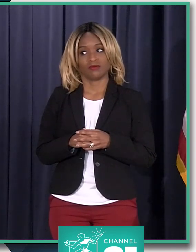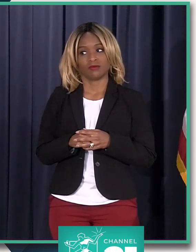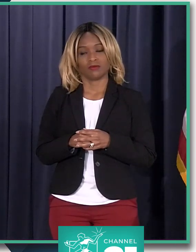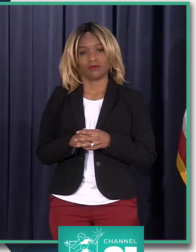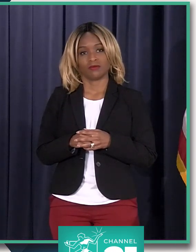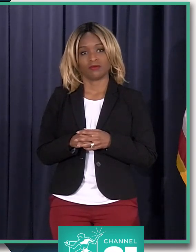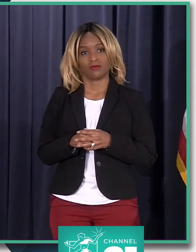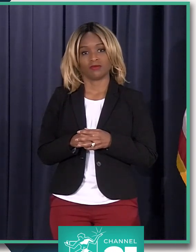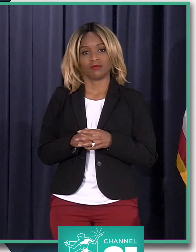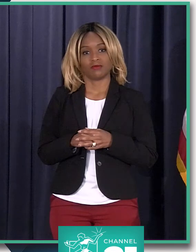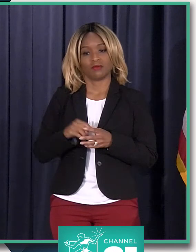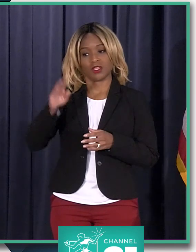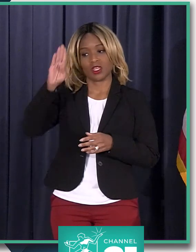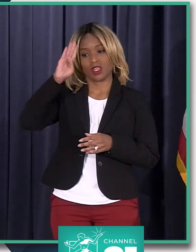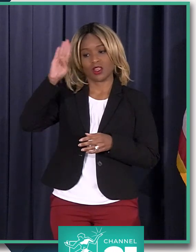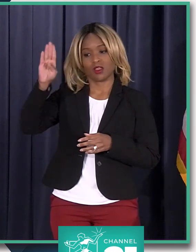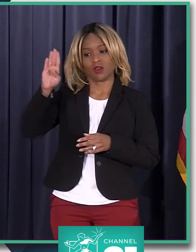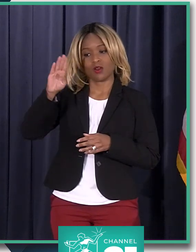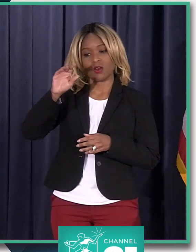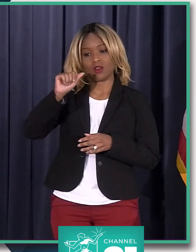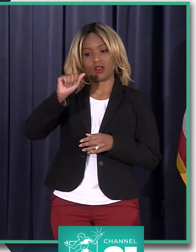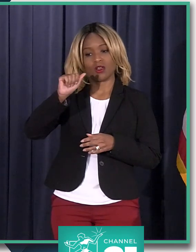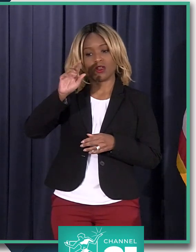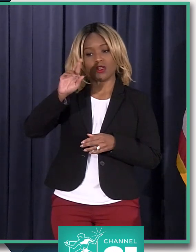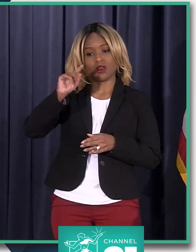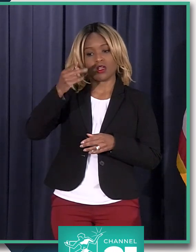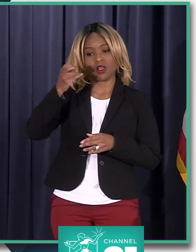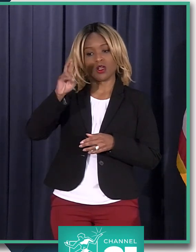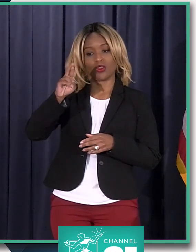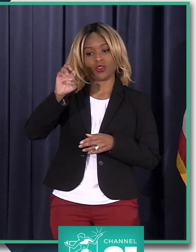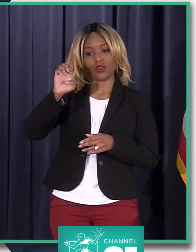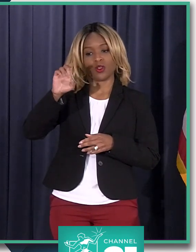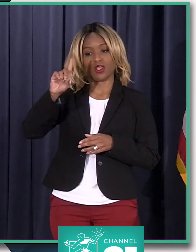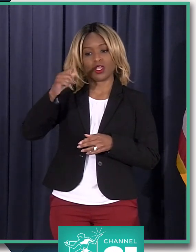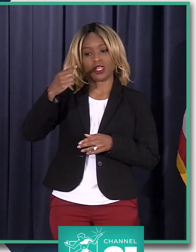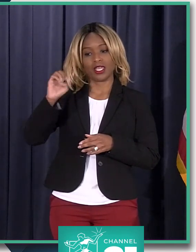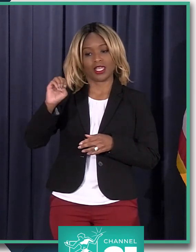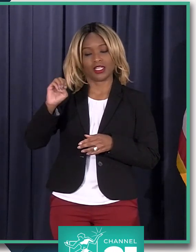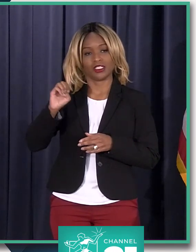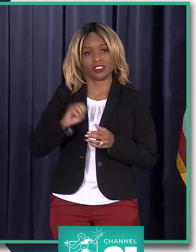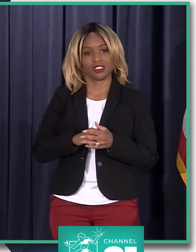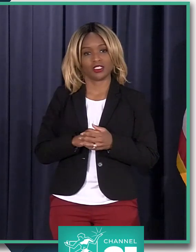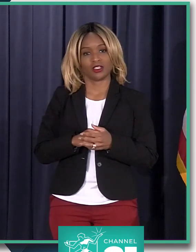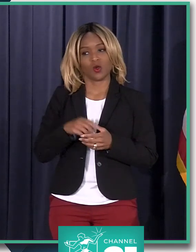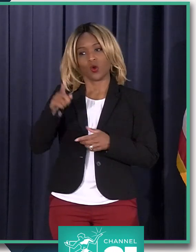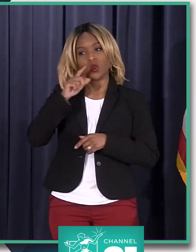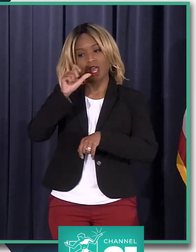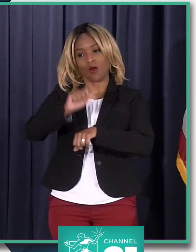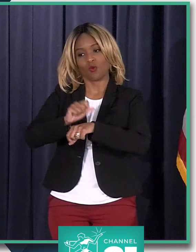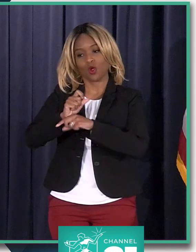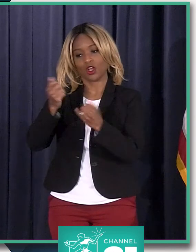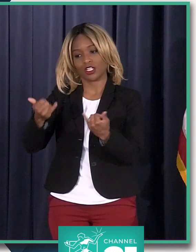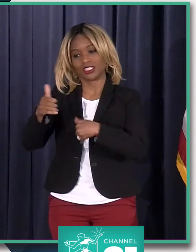You are Hello, up. Mr. Mayor. This is Arthur Edge. Oh, okay. So you're not working tonight.